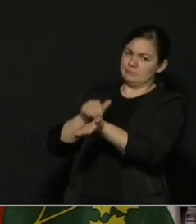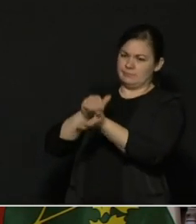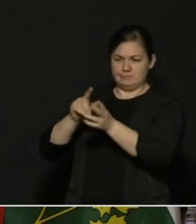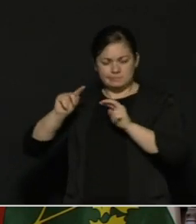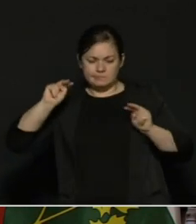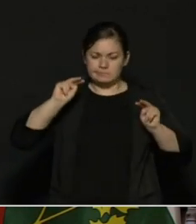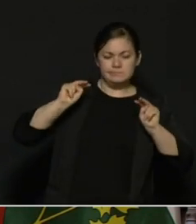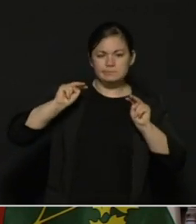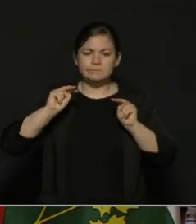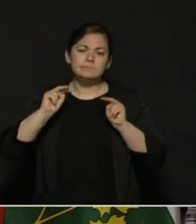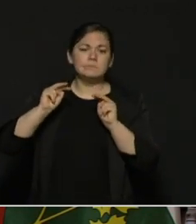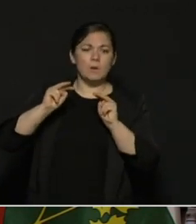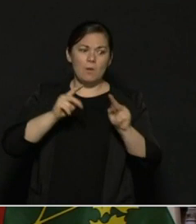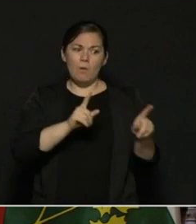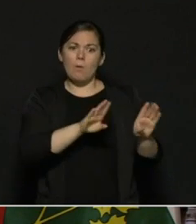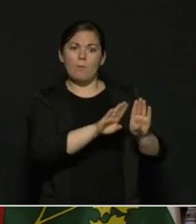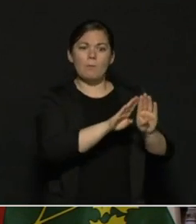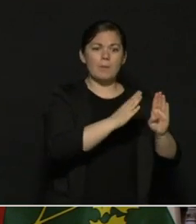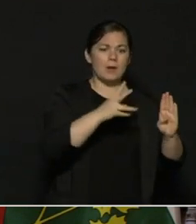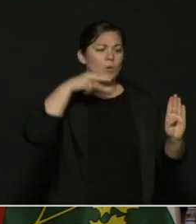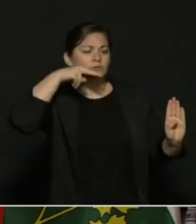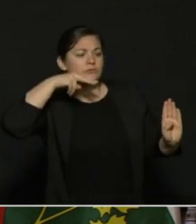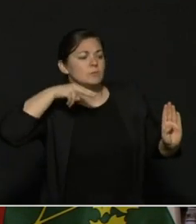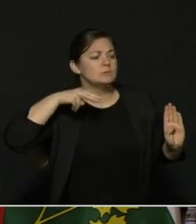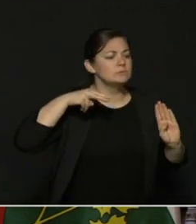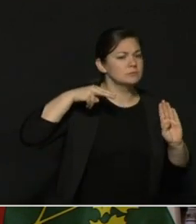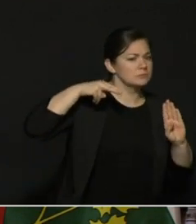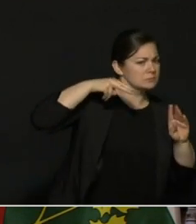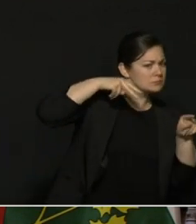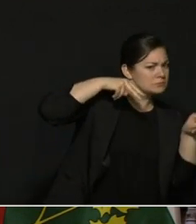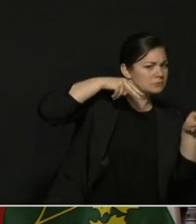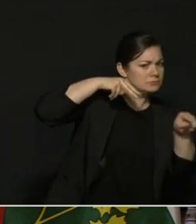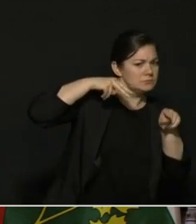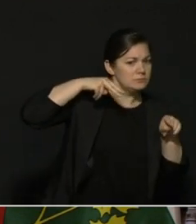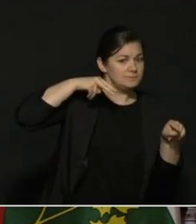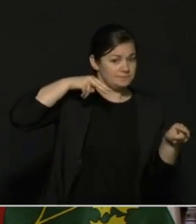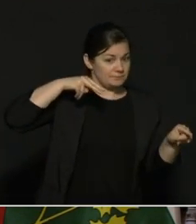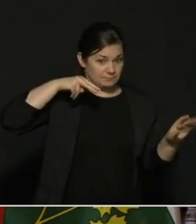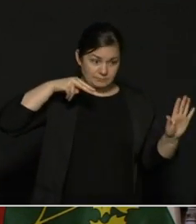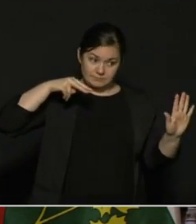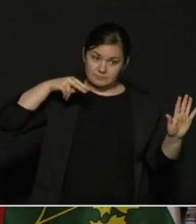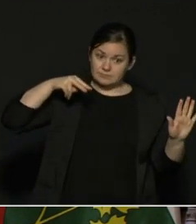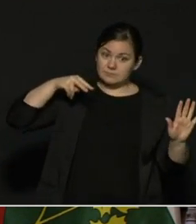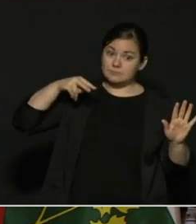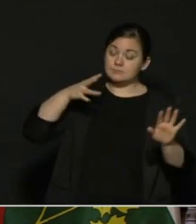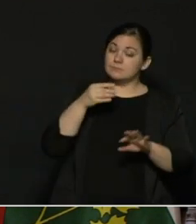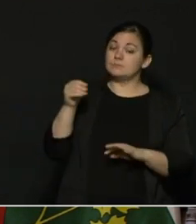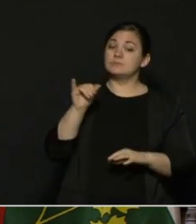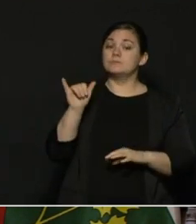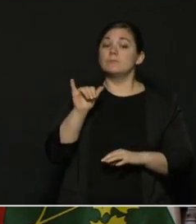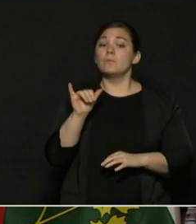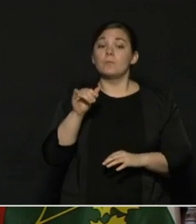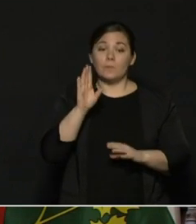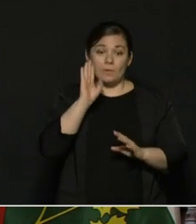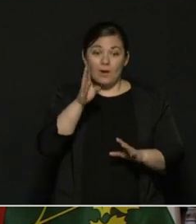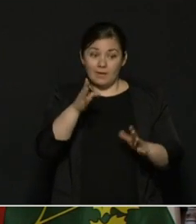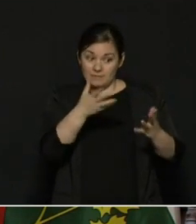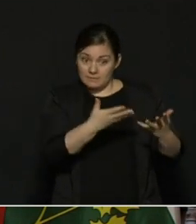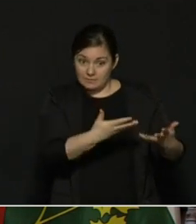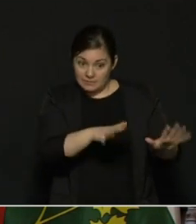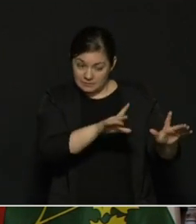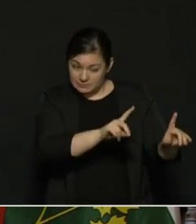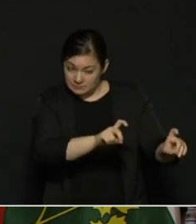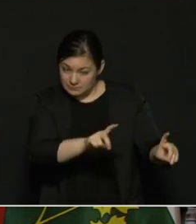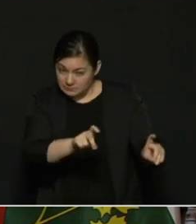really aggressively and move on that, especially if we finish the survey in our long-term care facilities, our child